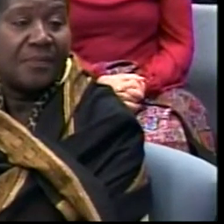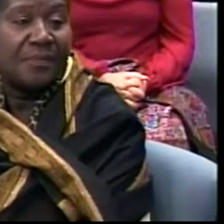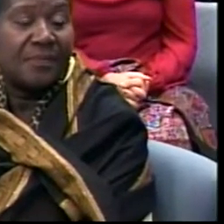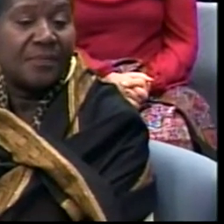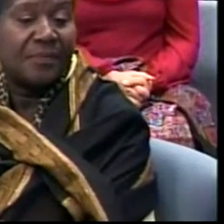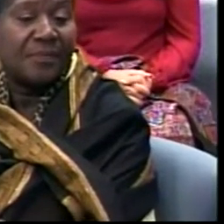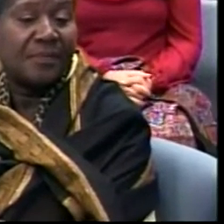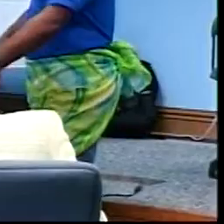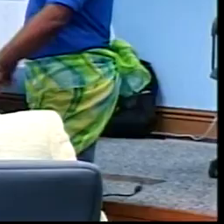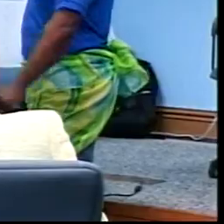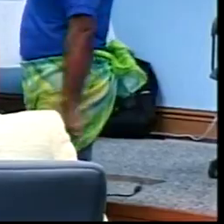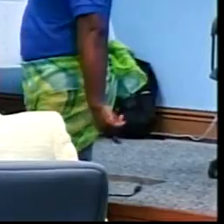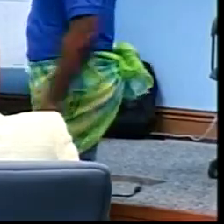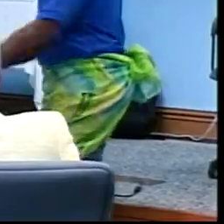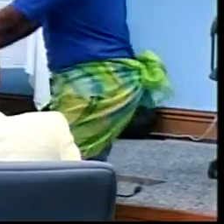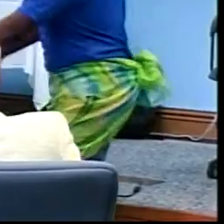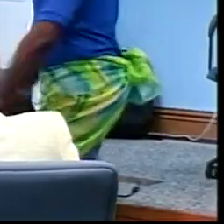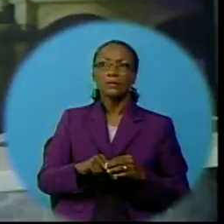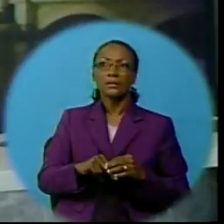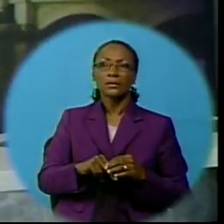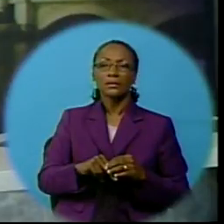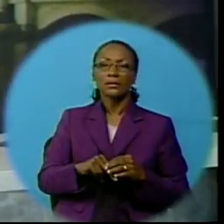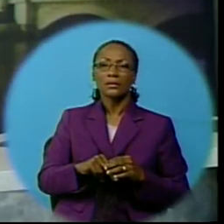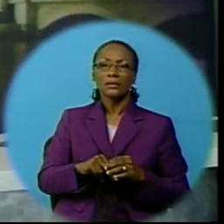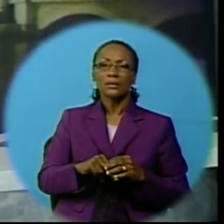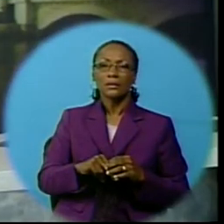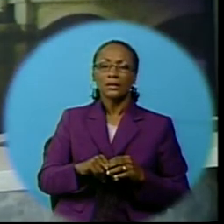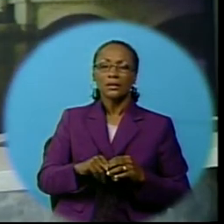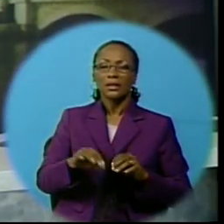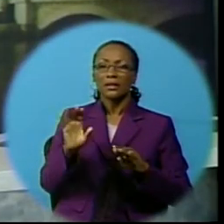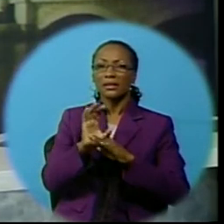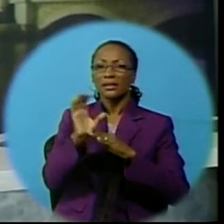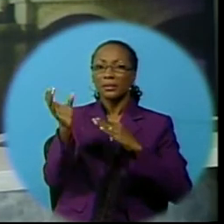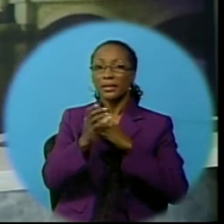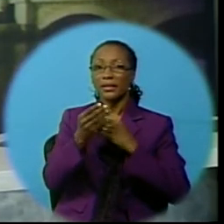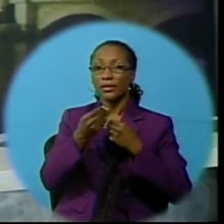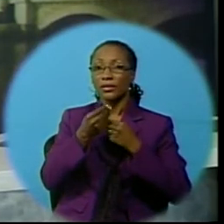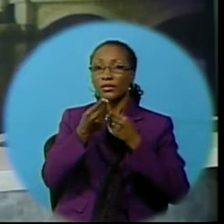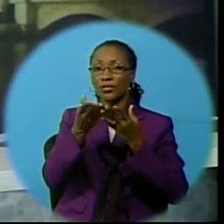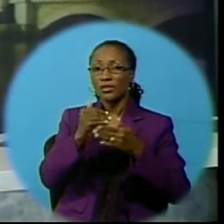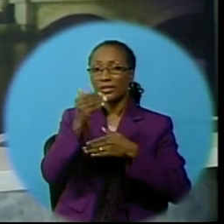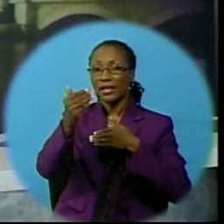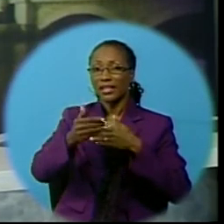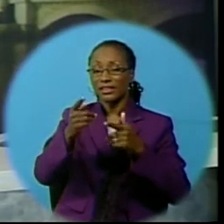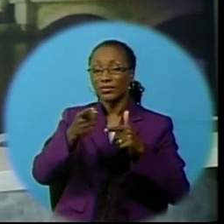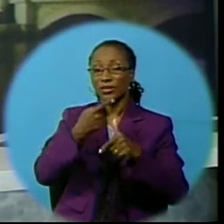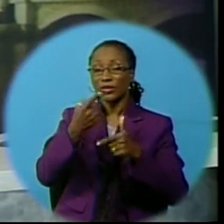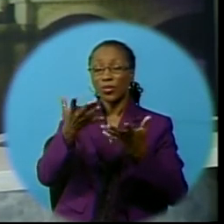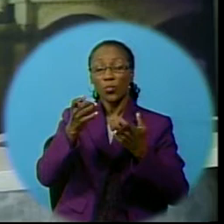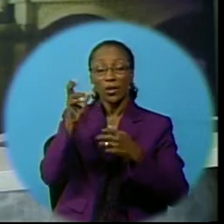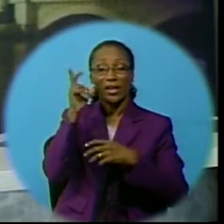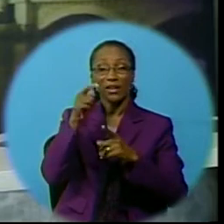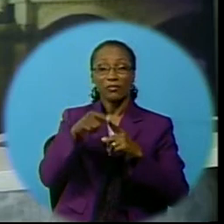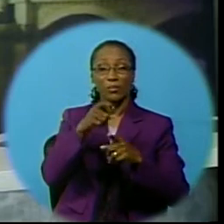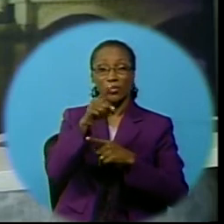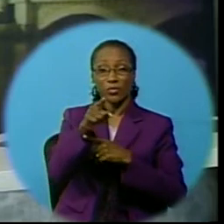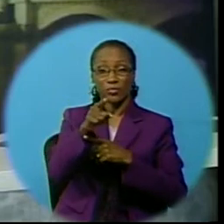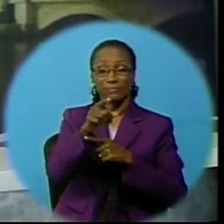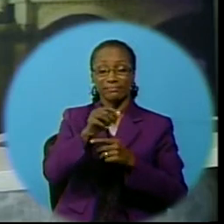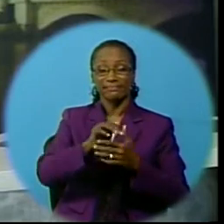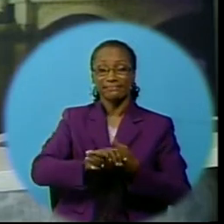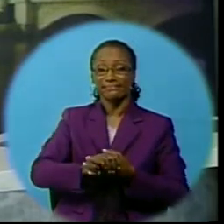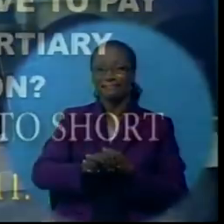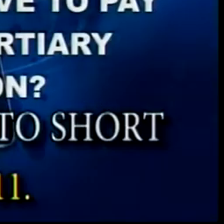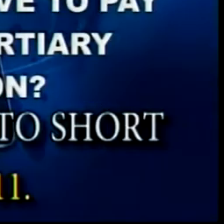that can contribute to domestic violence. Regional news next, but first a reminder that we'd like to hear from you on this